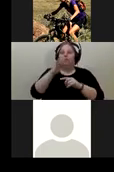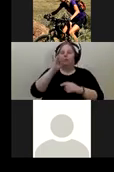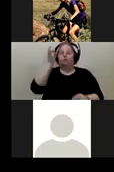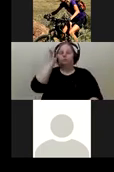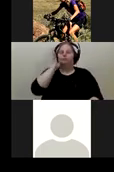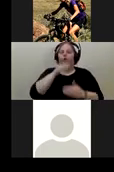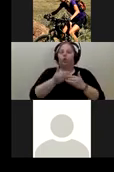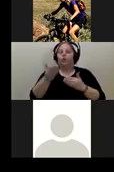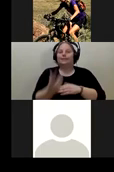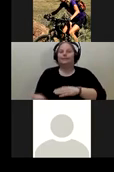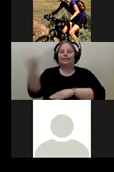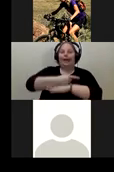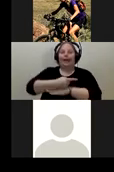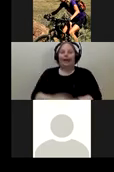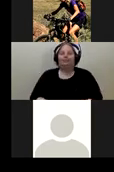day.